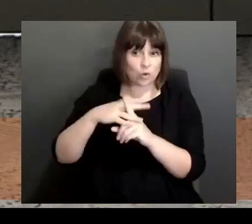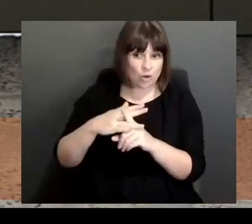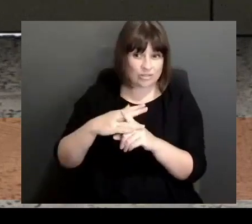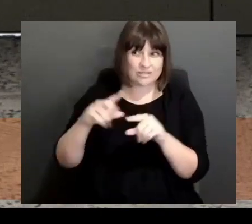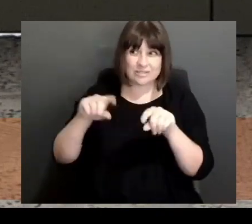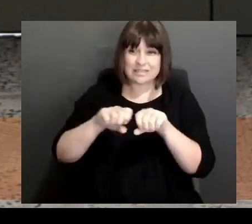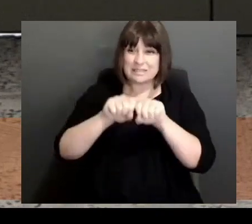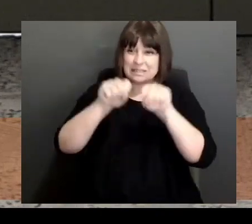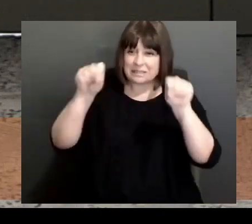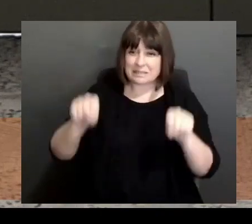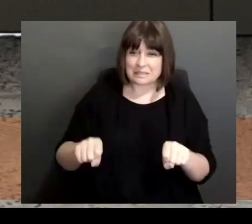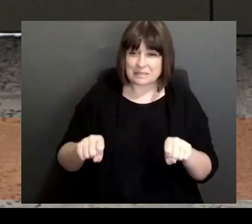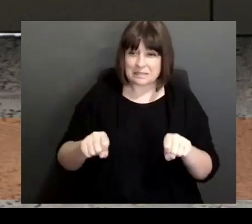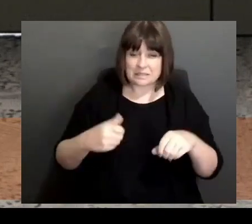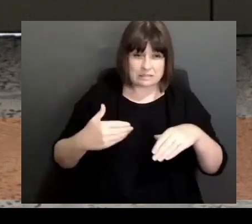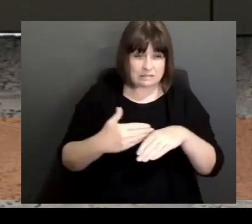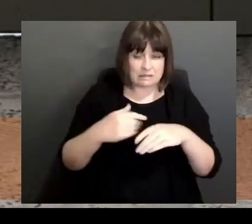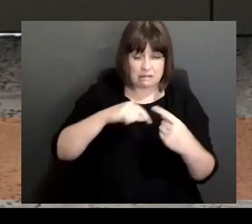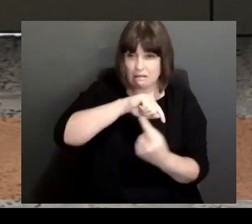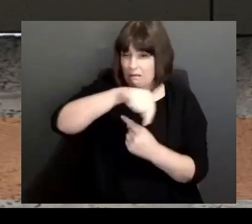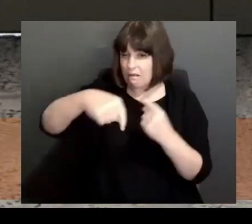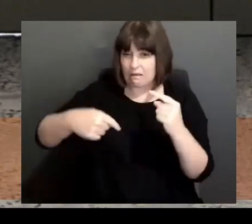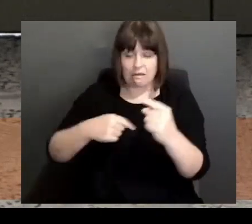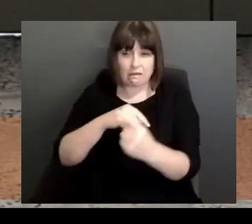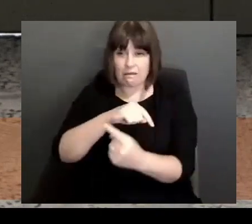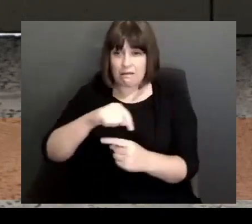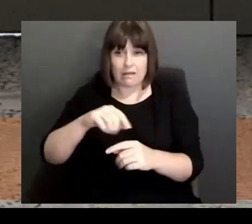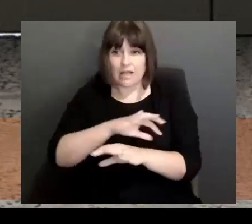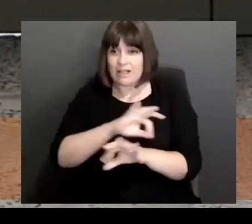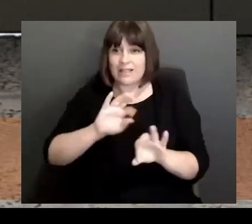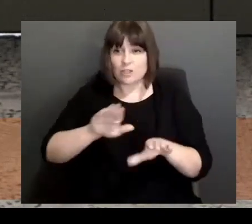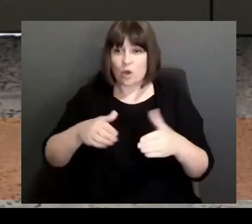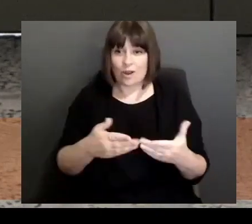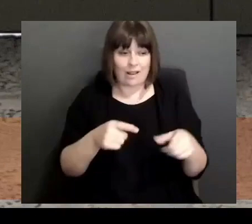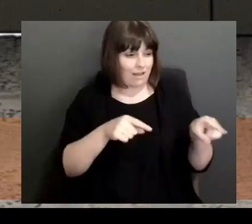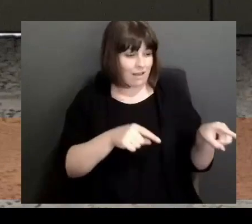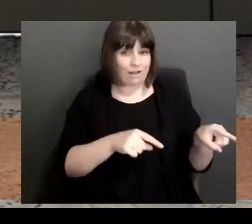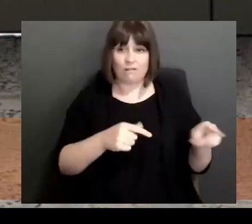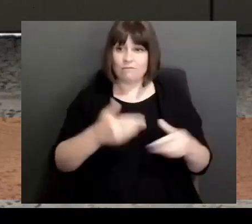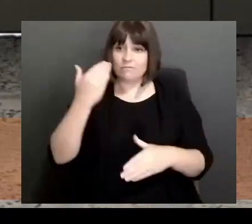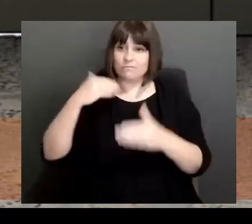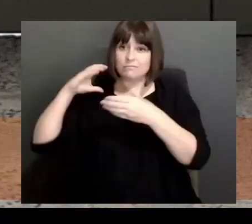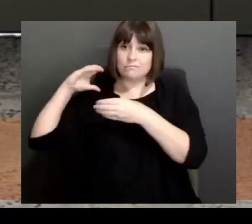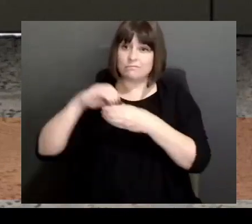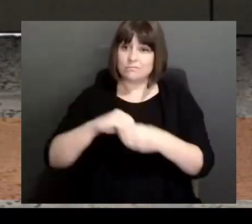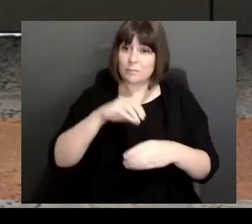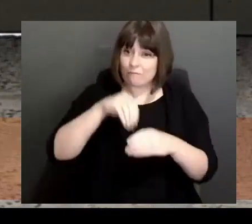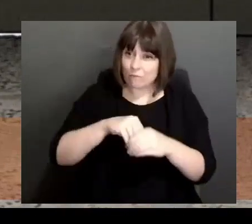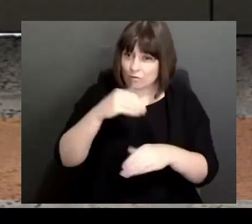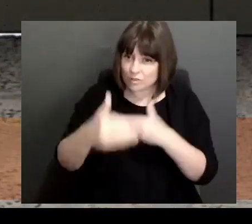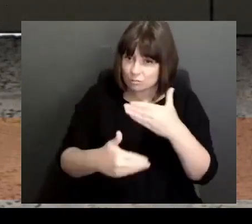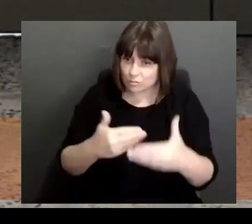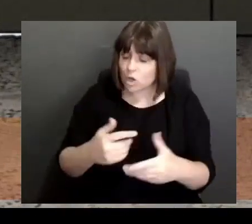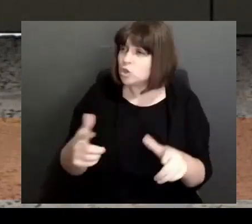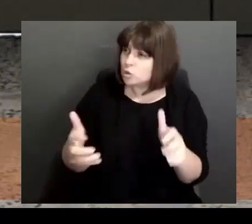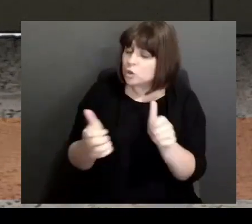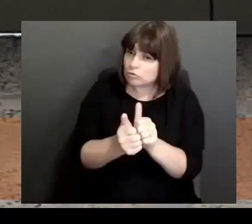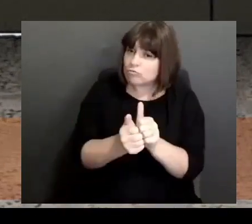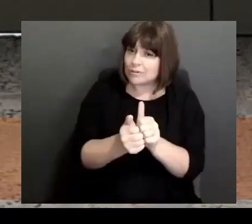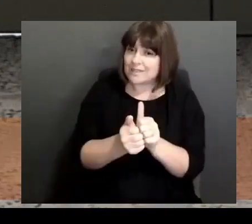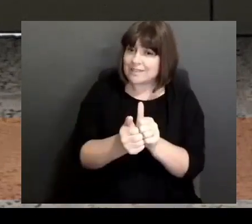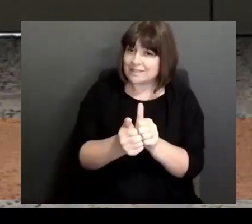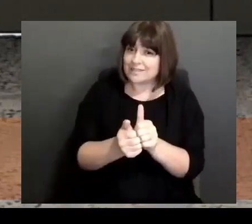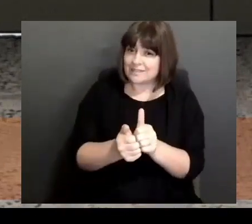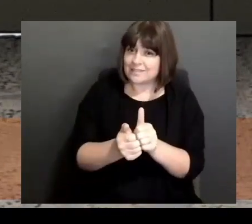for TO contribution. So generally, would you agree that the priorities of traditional owners are sometimes in direct